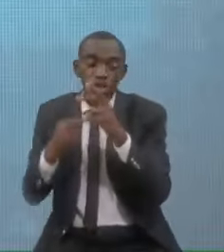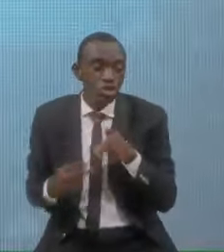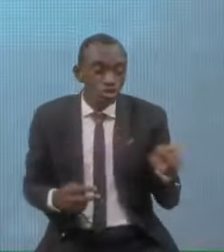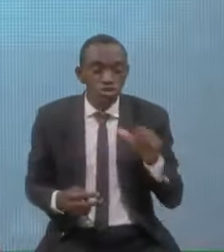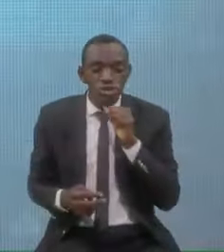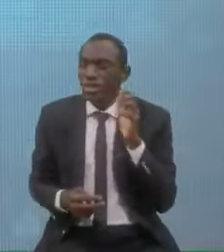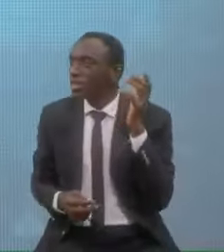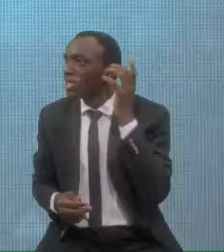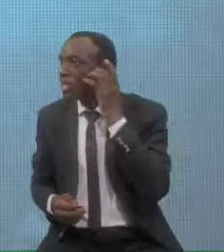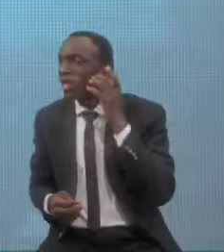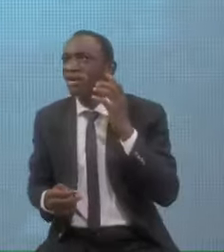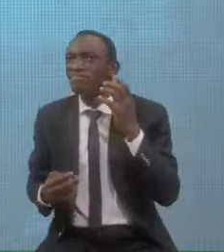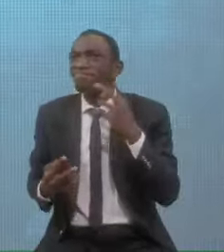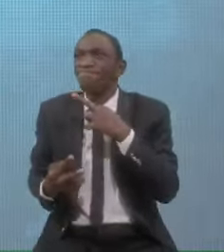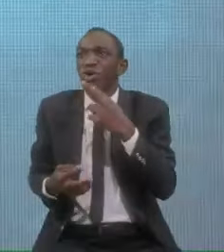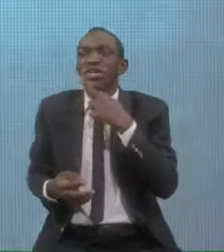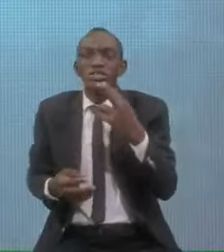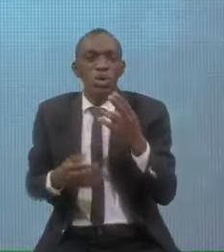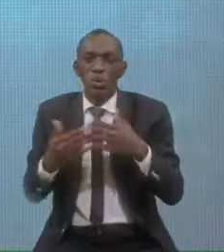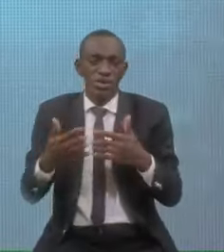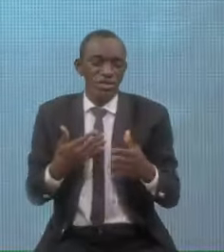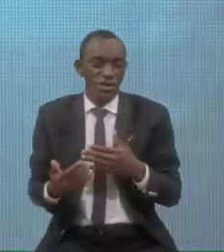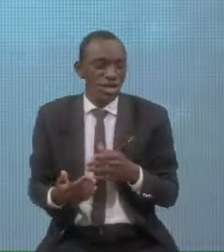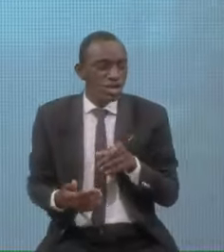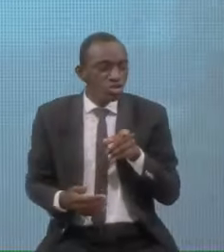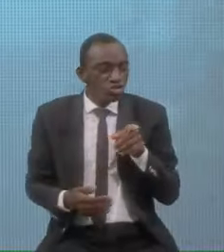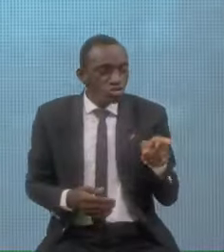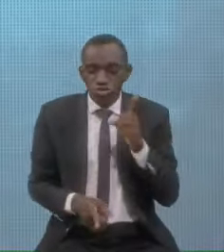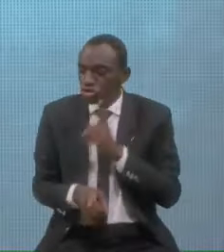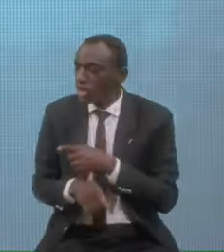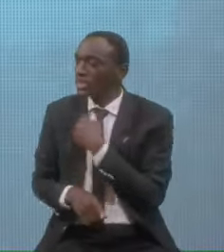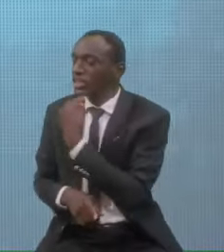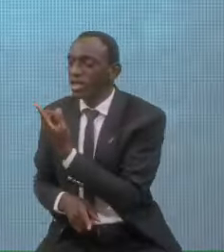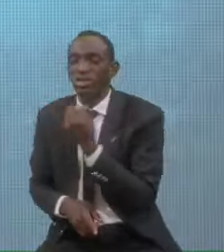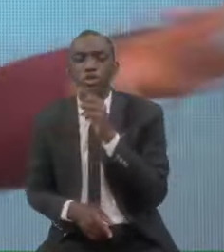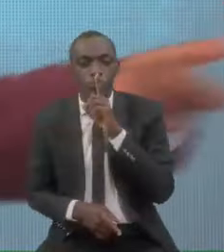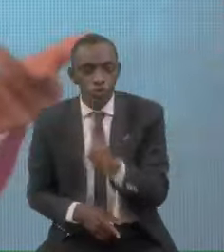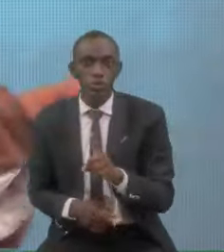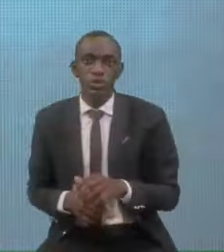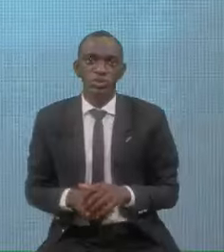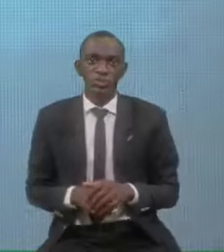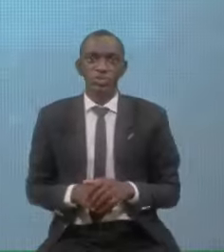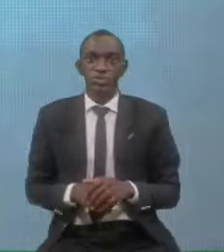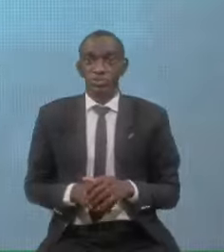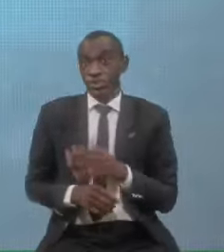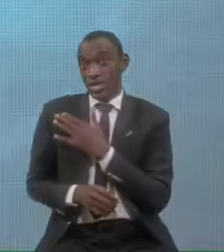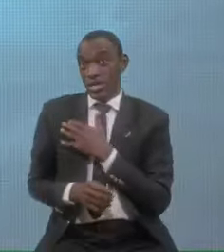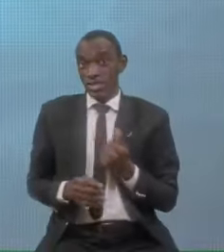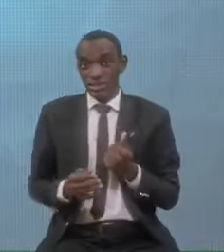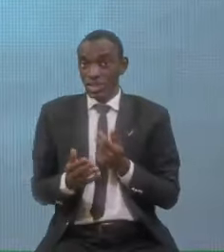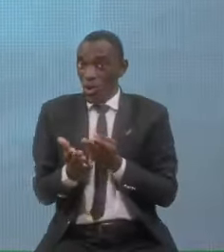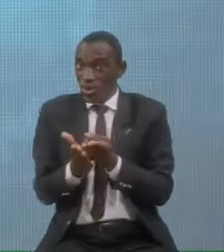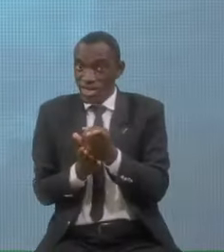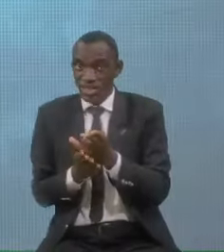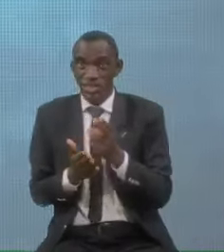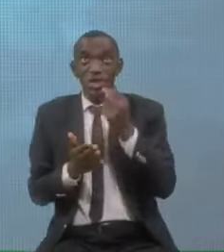don't talk about audible voice. Tell the truth. And the Holy Ghost, knowing that you are